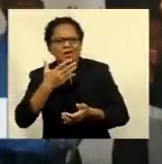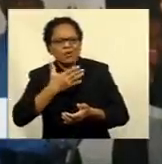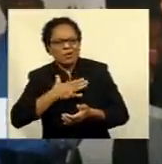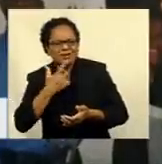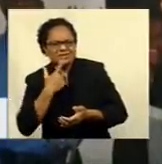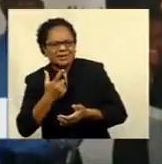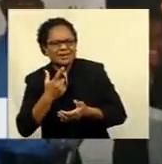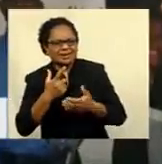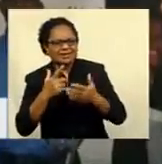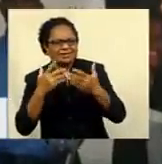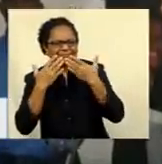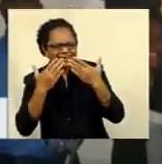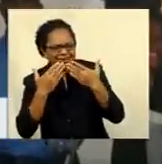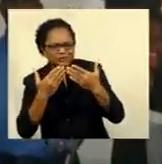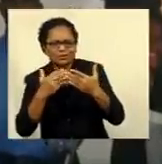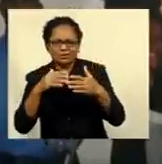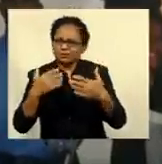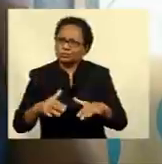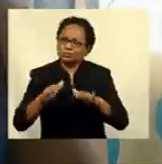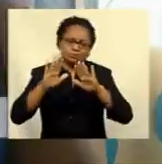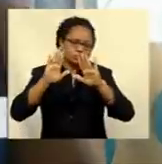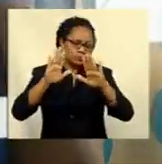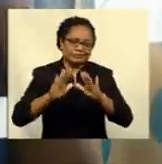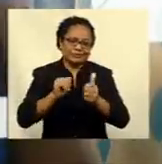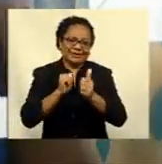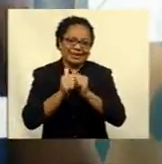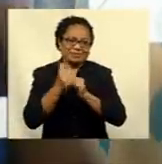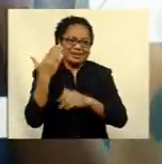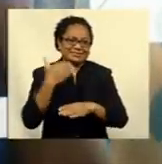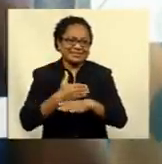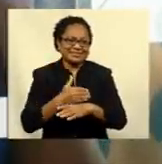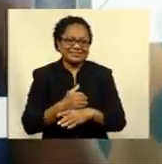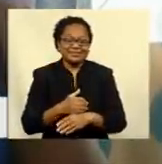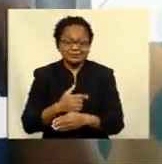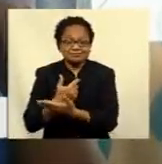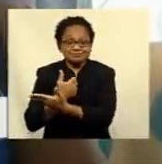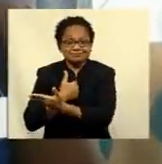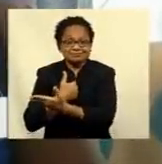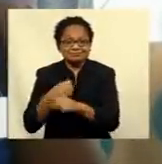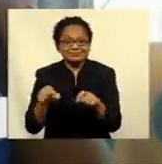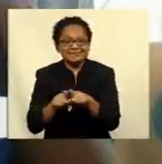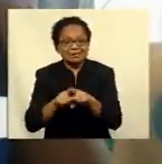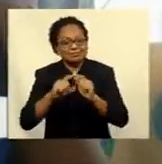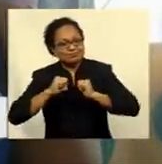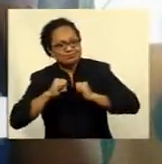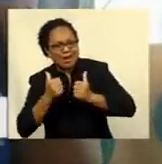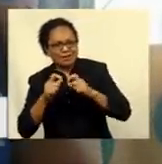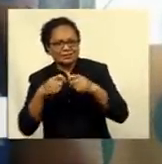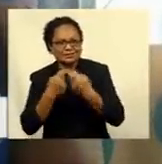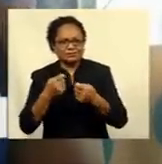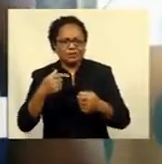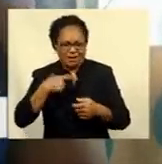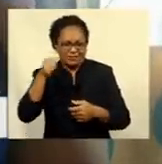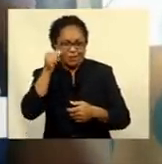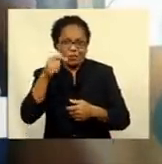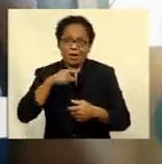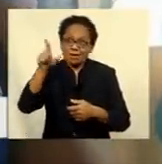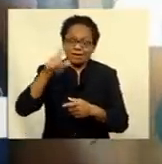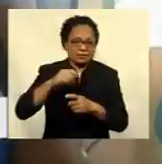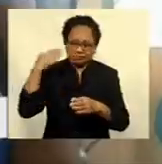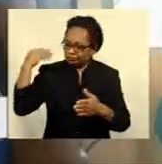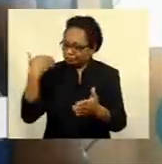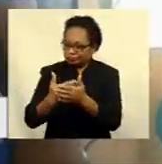wonderful game they did last night. I'm so proud of the team too. It's through discipline and hard work